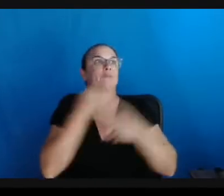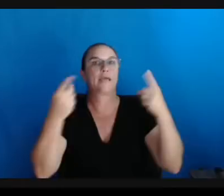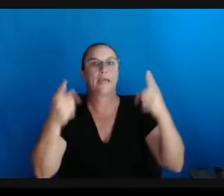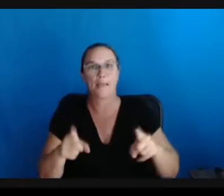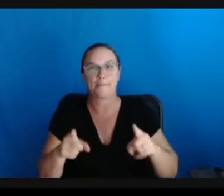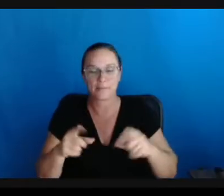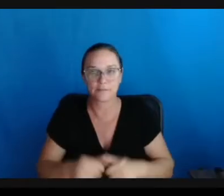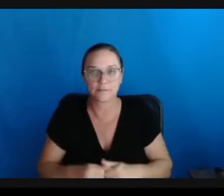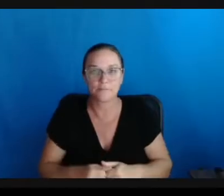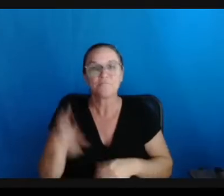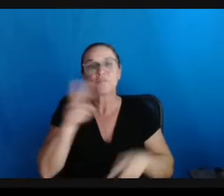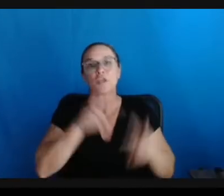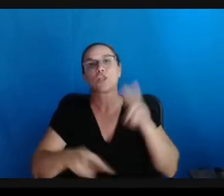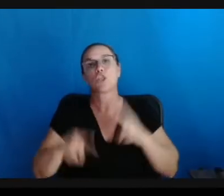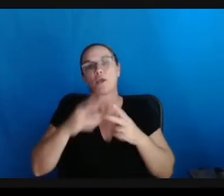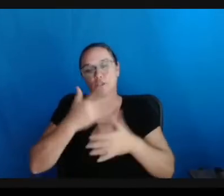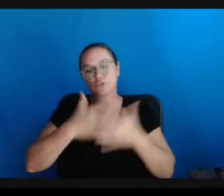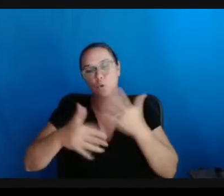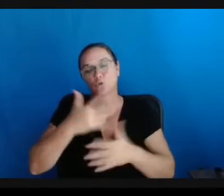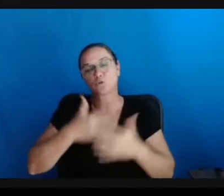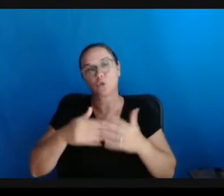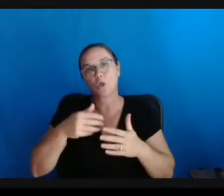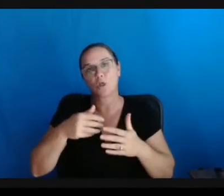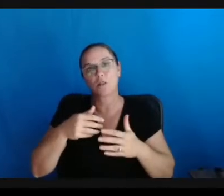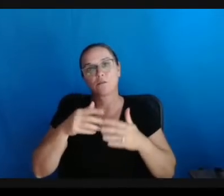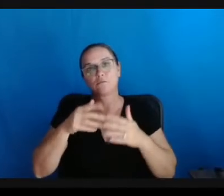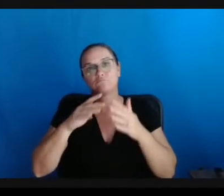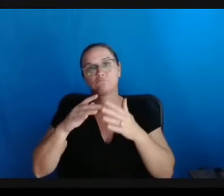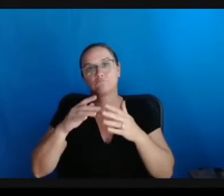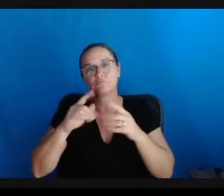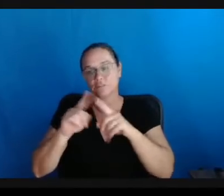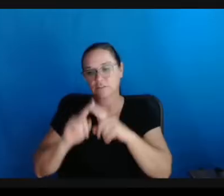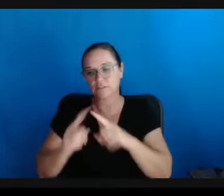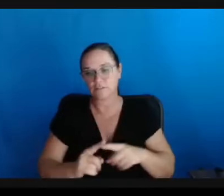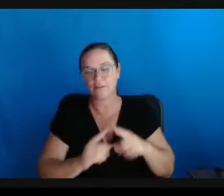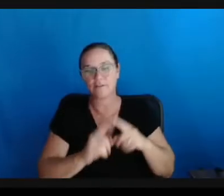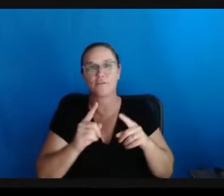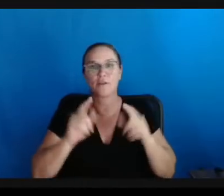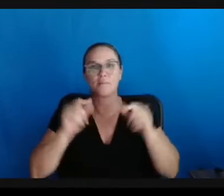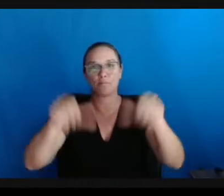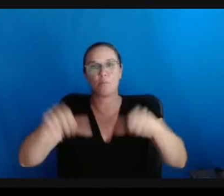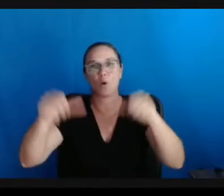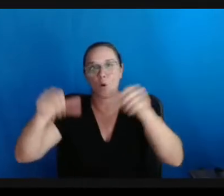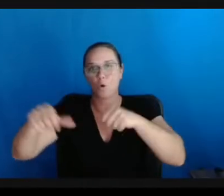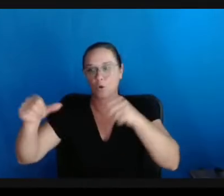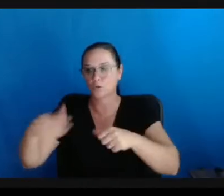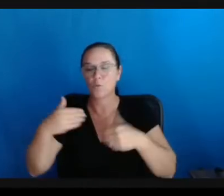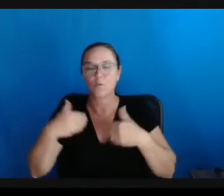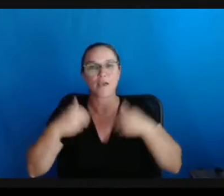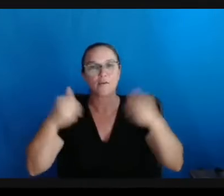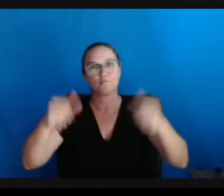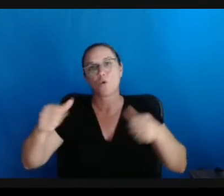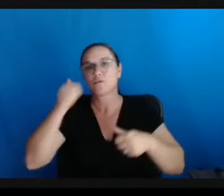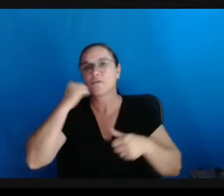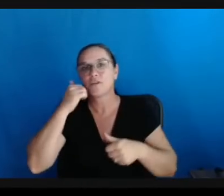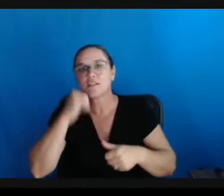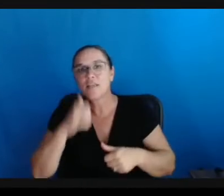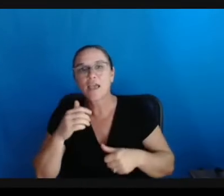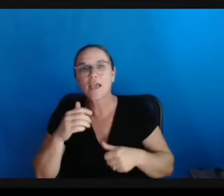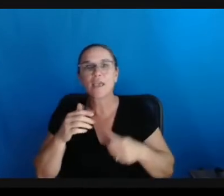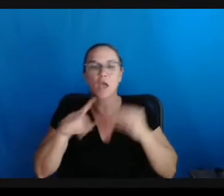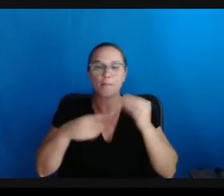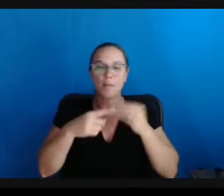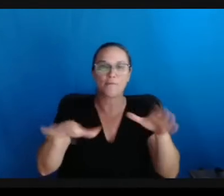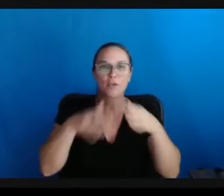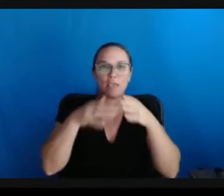a look at our social pages. We do post on a daily basis of updates and things that we're doing and what's happening with the volcano and other events